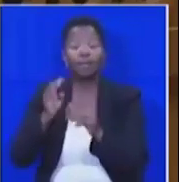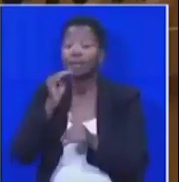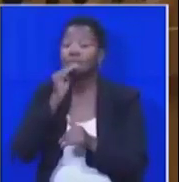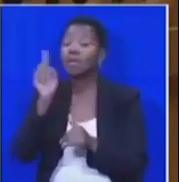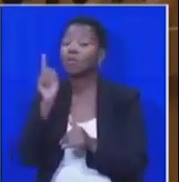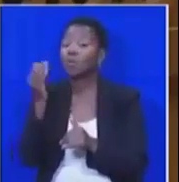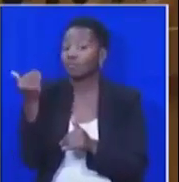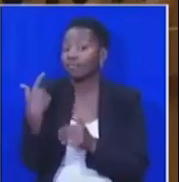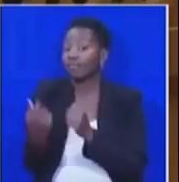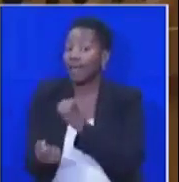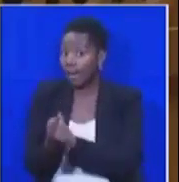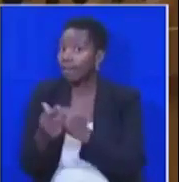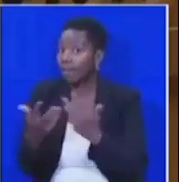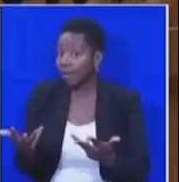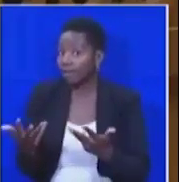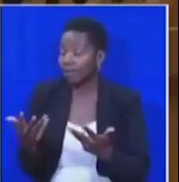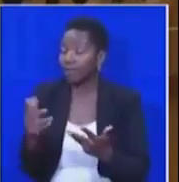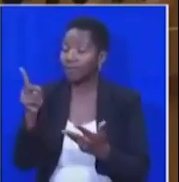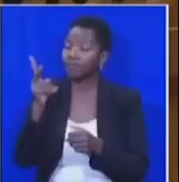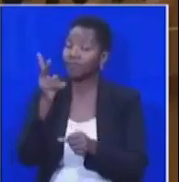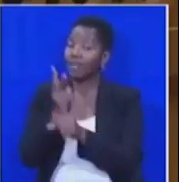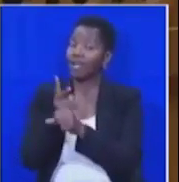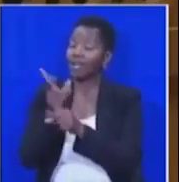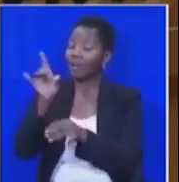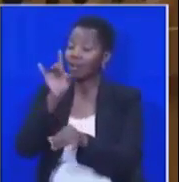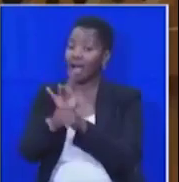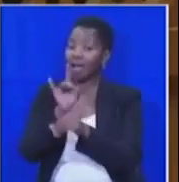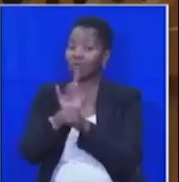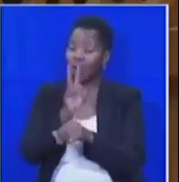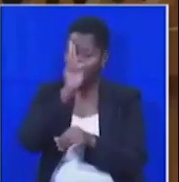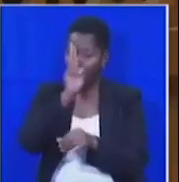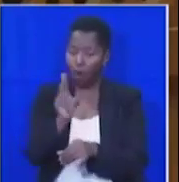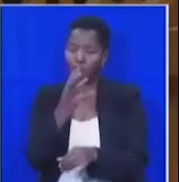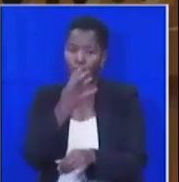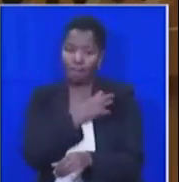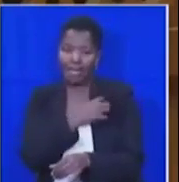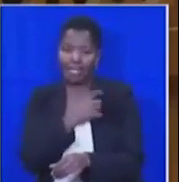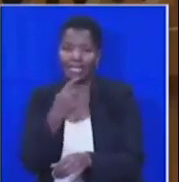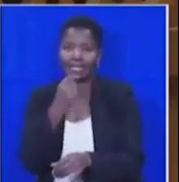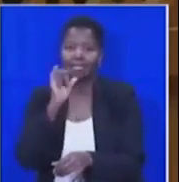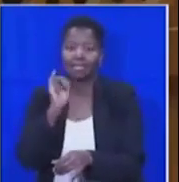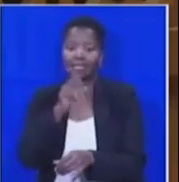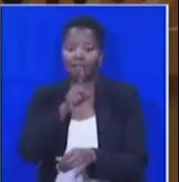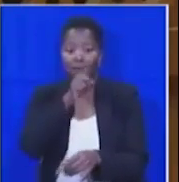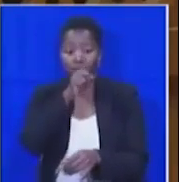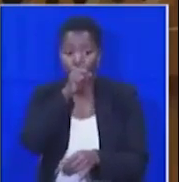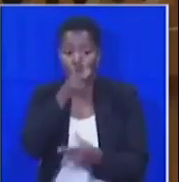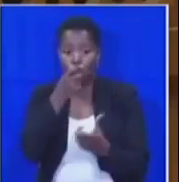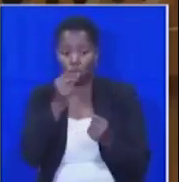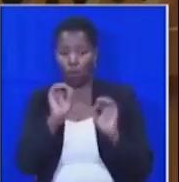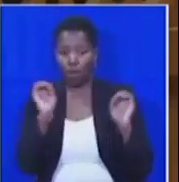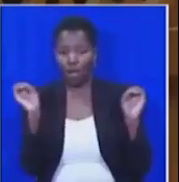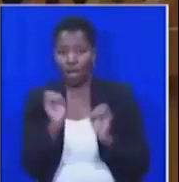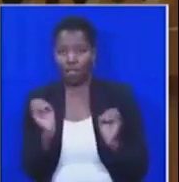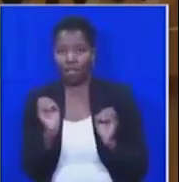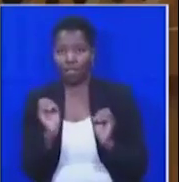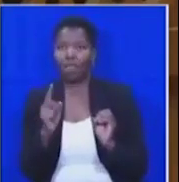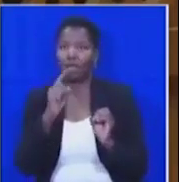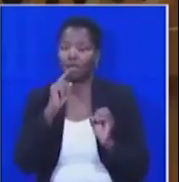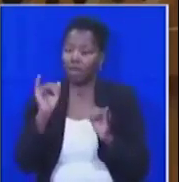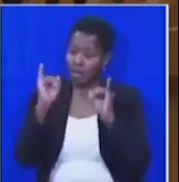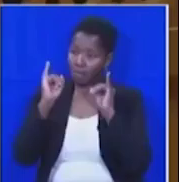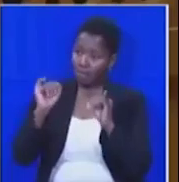comes to the House and says, we must retain the dignity of our workers. I wonder if the dignity of the workers was in his thoughts when